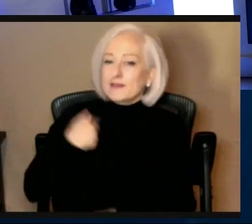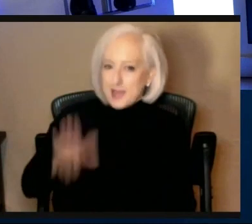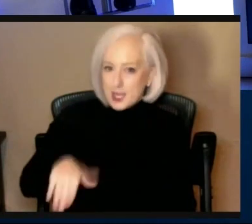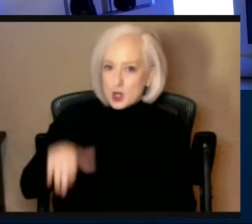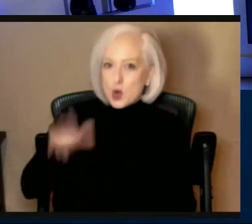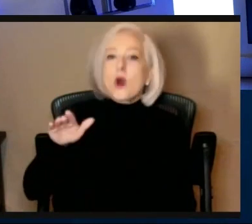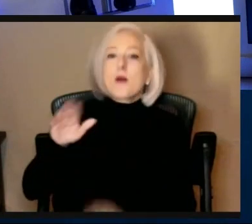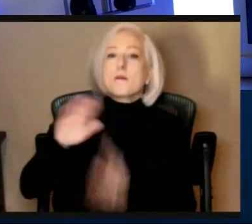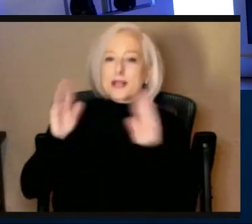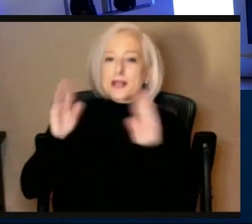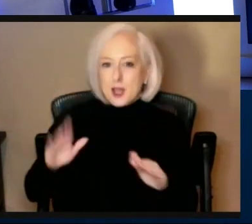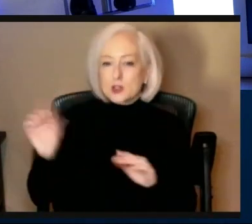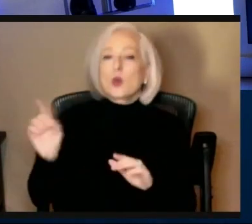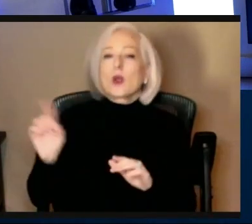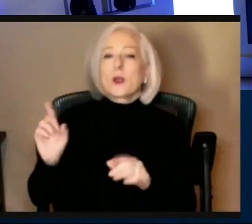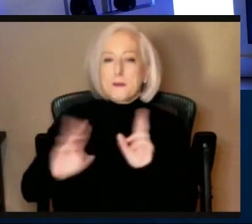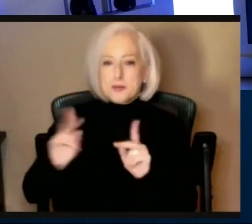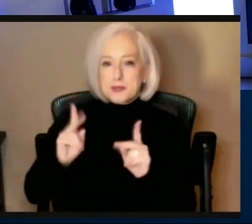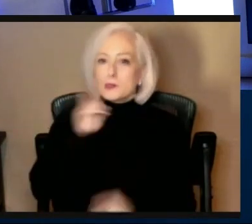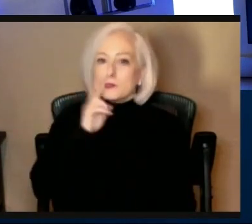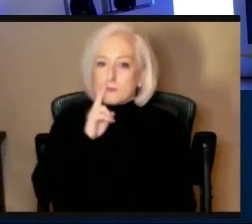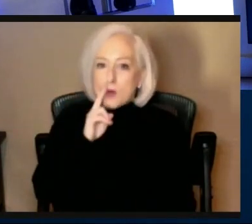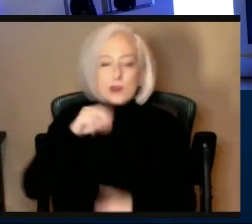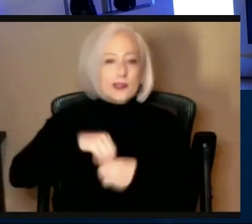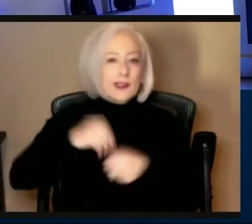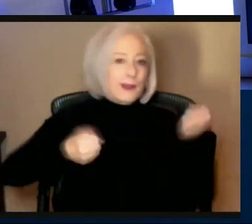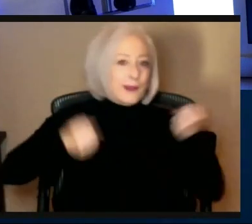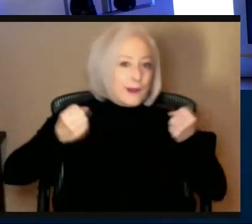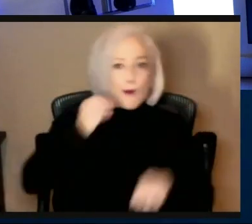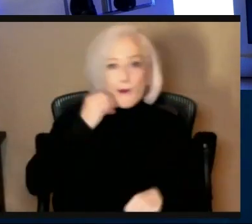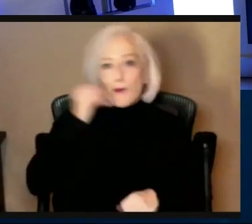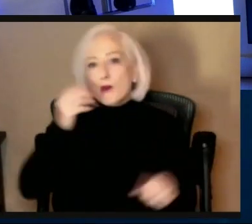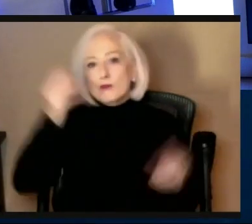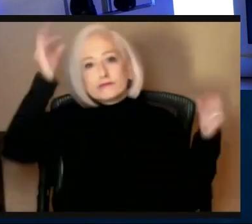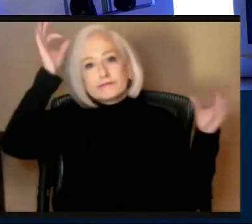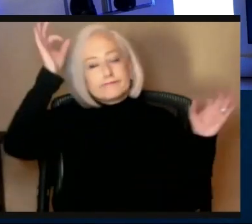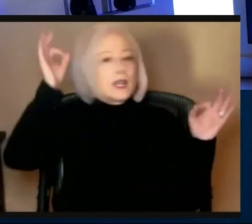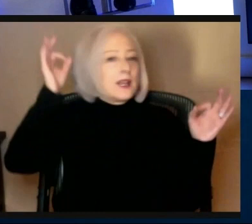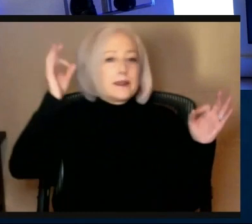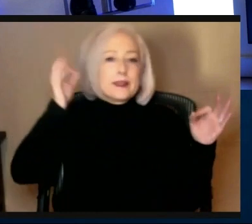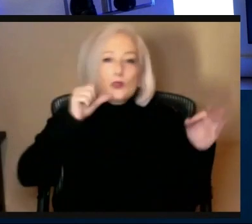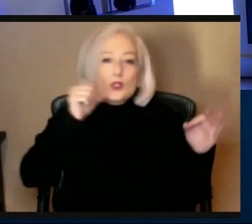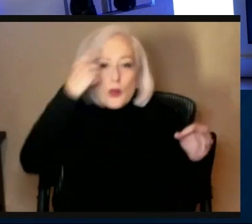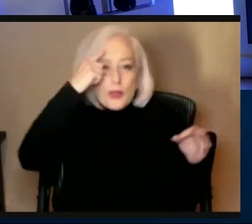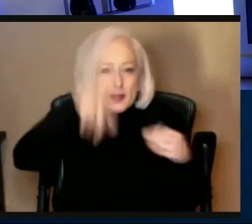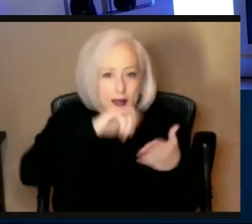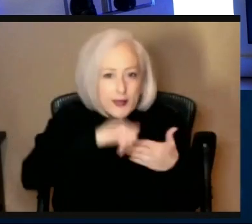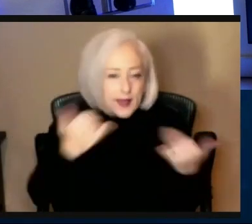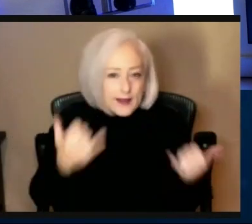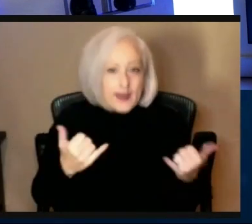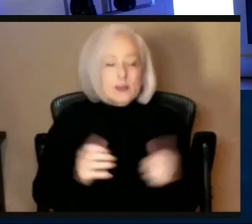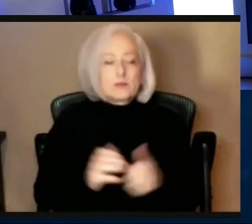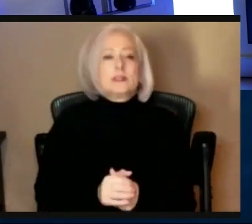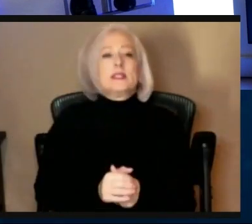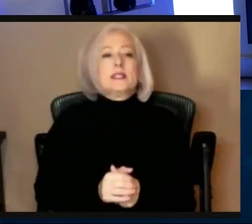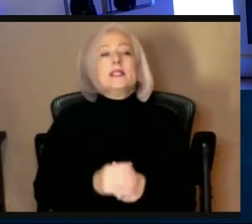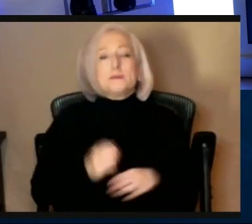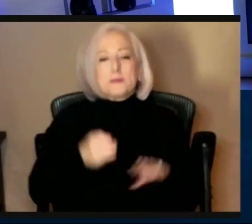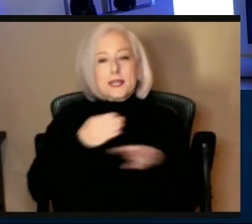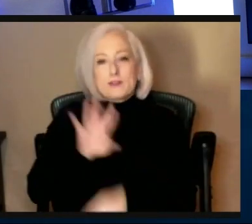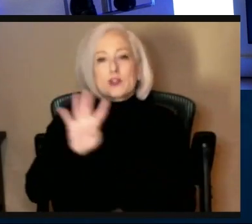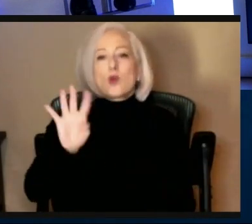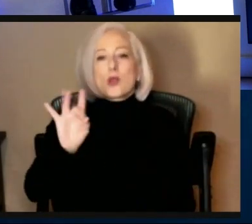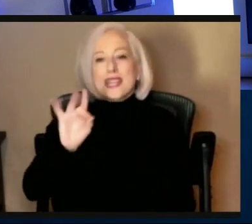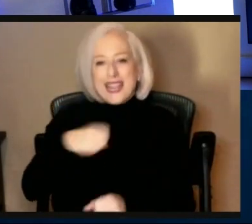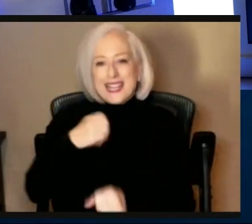smoked around me and in the car and at home. It wasn't even thought of. I mean, you wouldn't even see that today, but you're right. After 48 years of smoking, though, Dr.